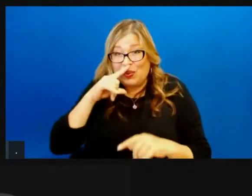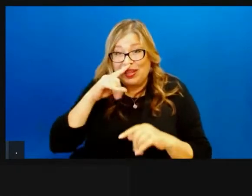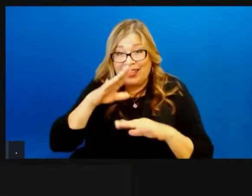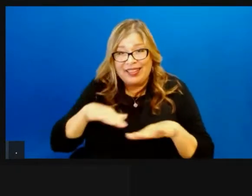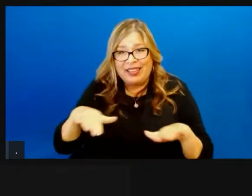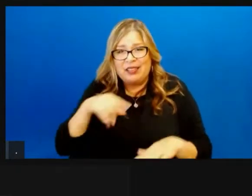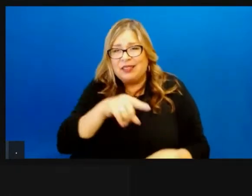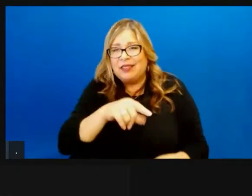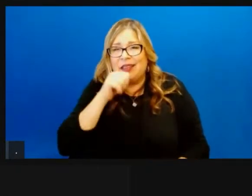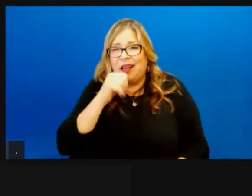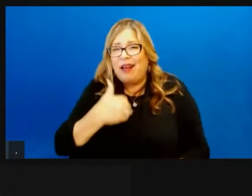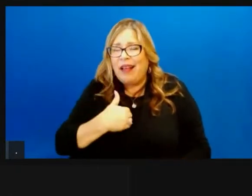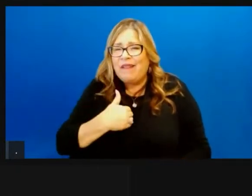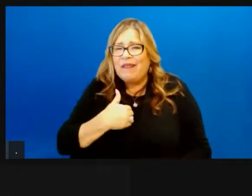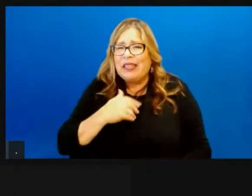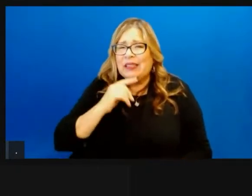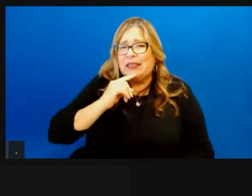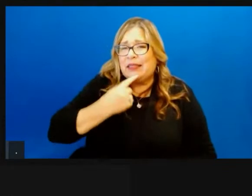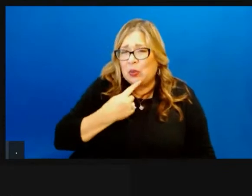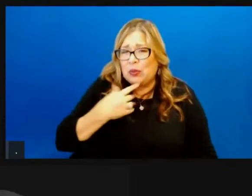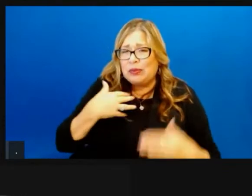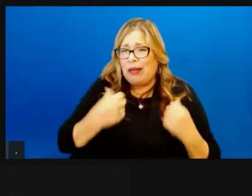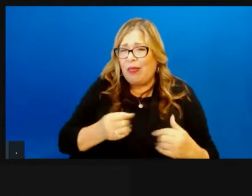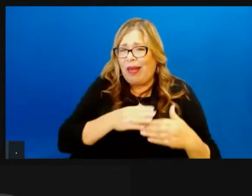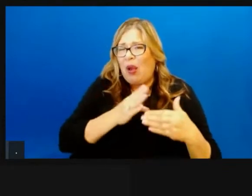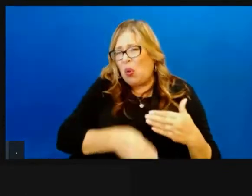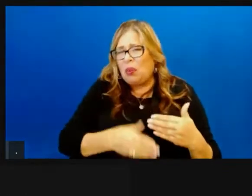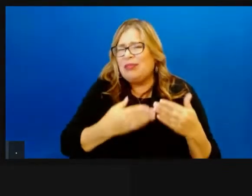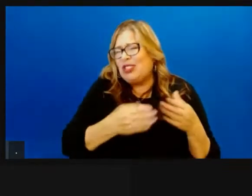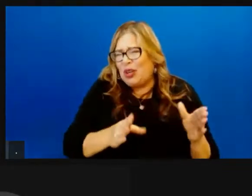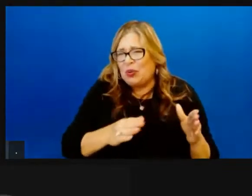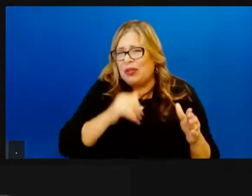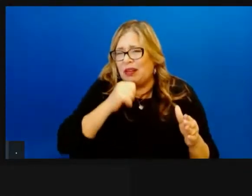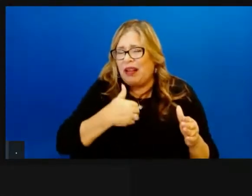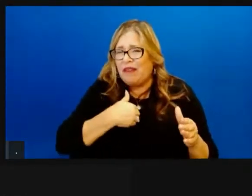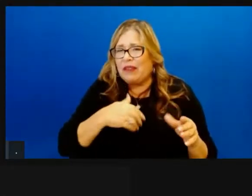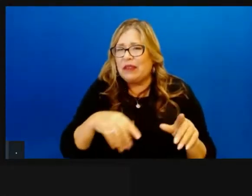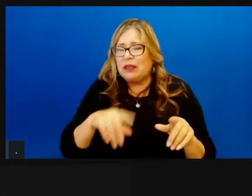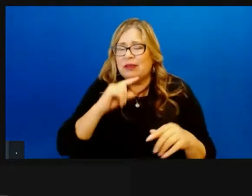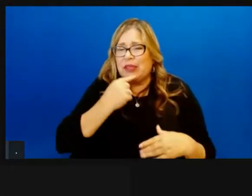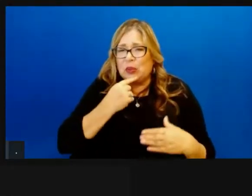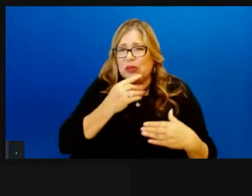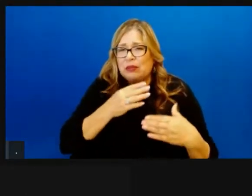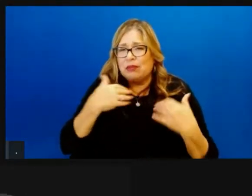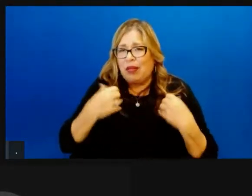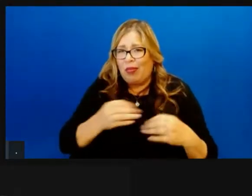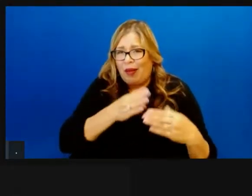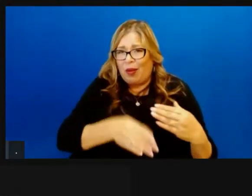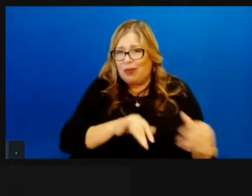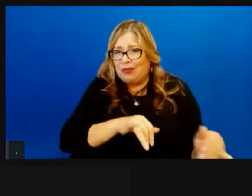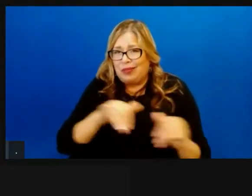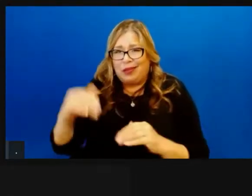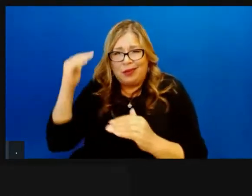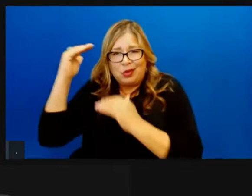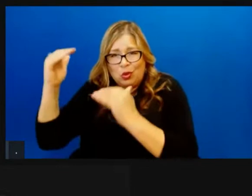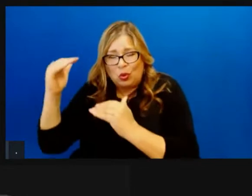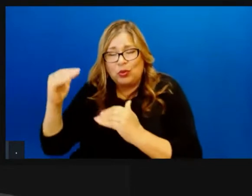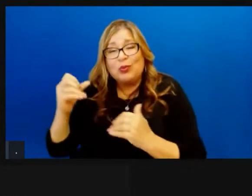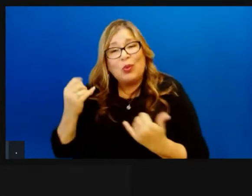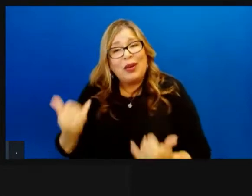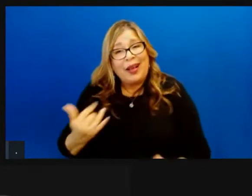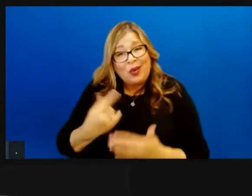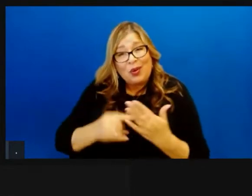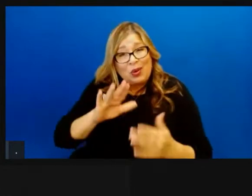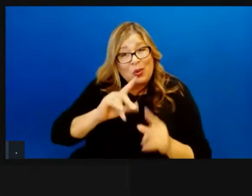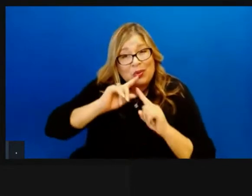as older adults. What do you say to outraged parents who say it is past time to unmask our